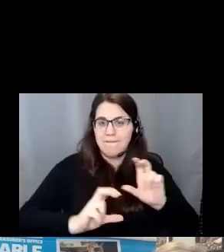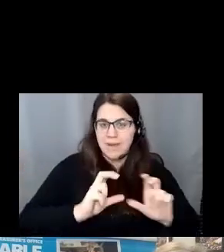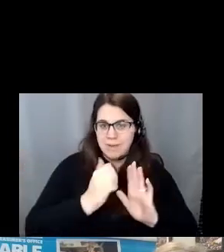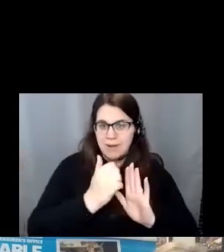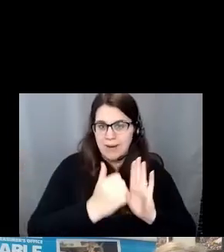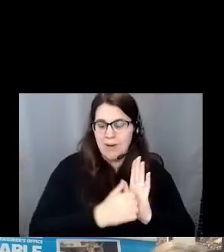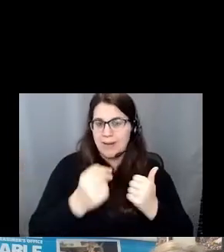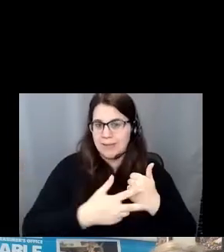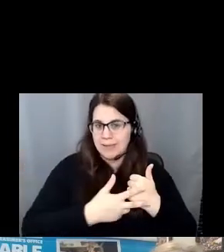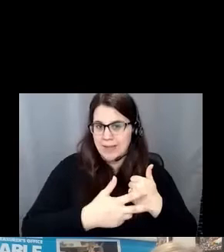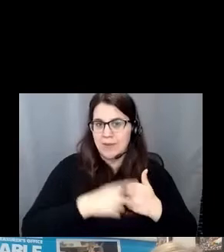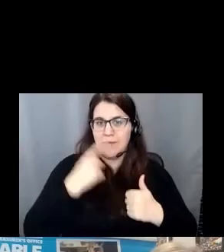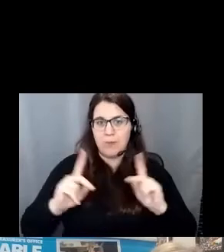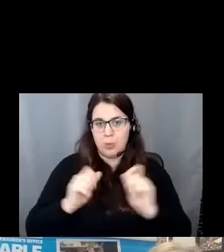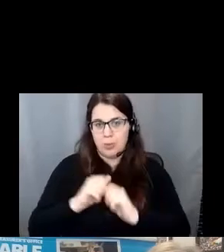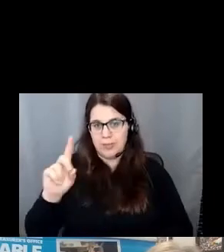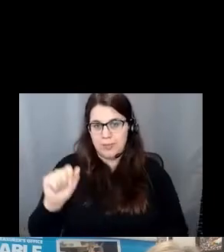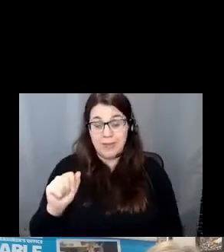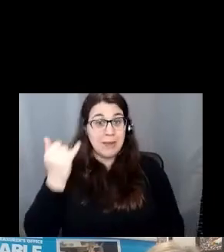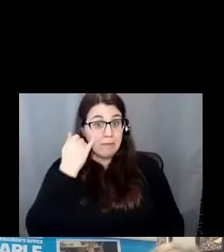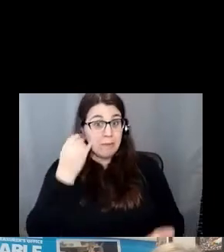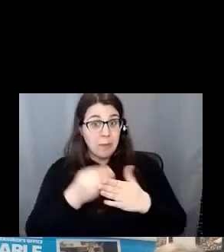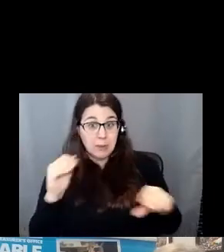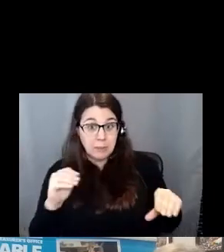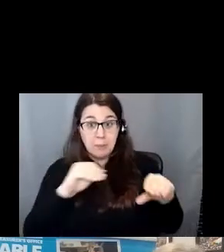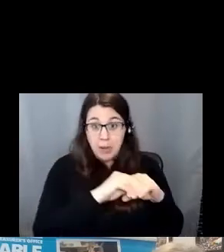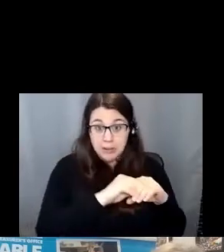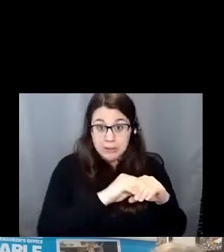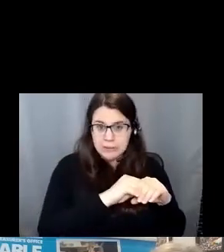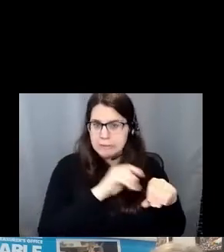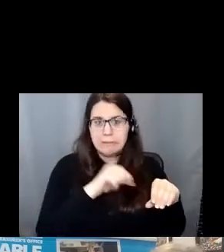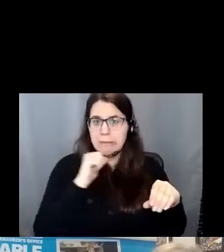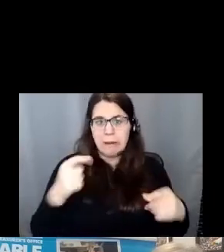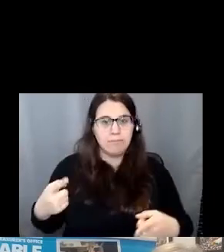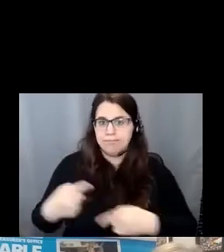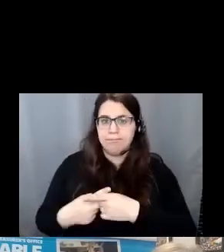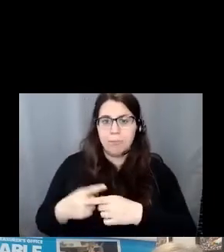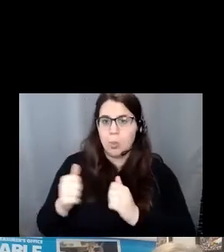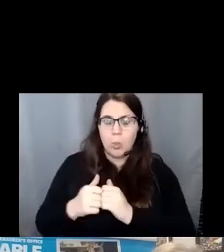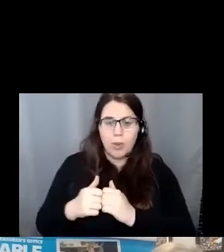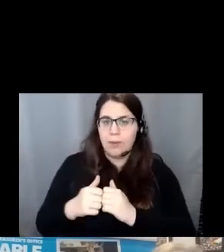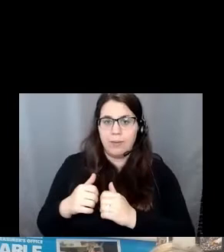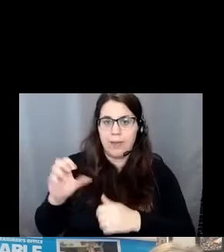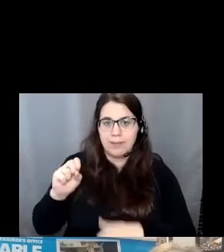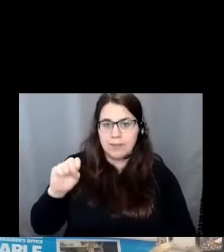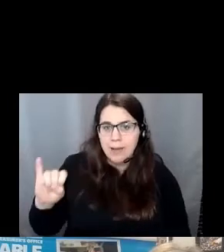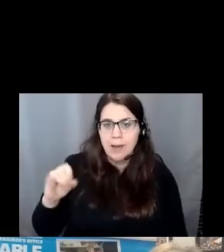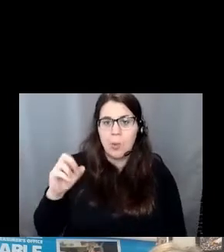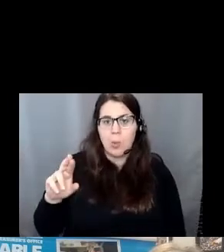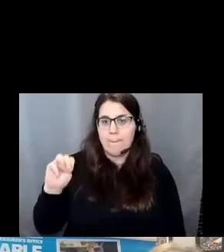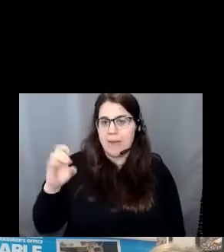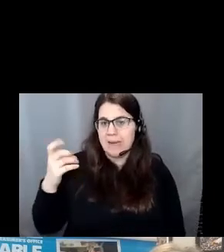money that is deposited into these accounts do not affect eligibility for public benefit programs such as SSI and